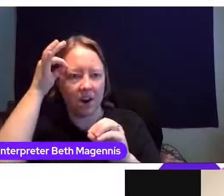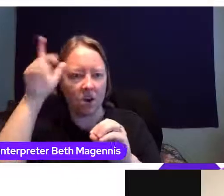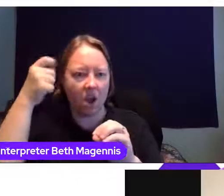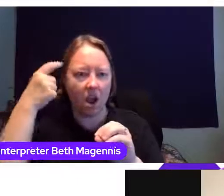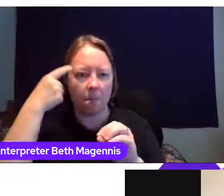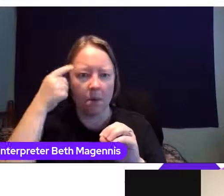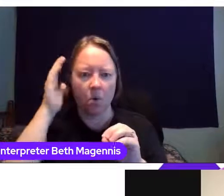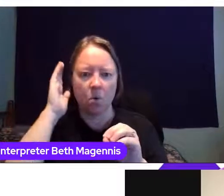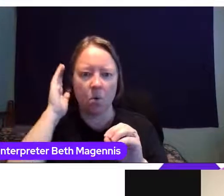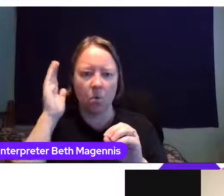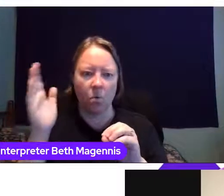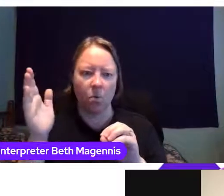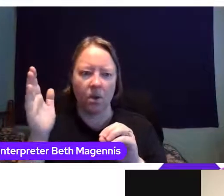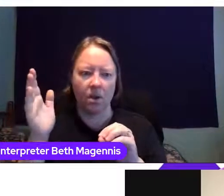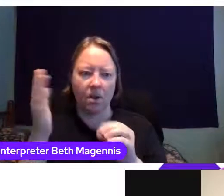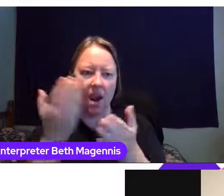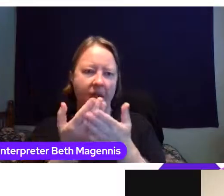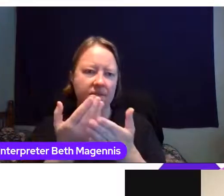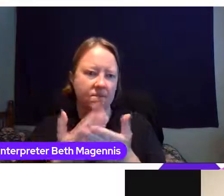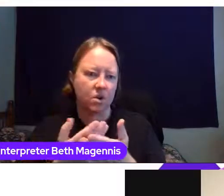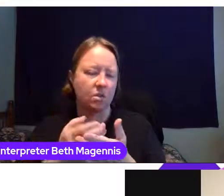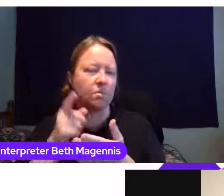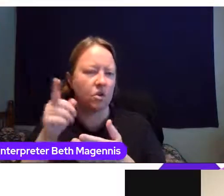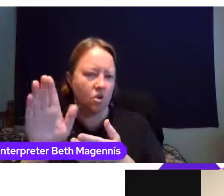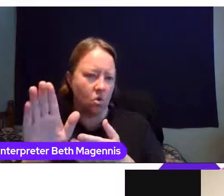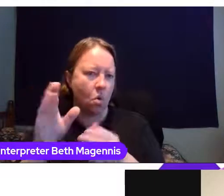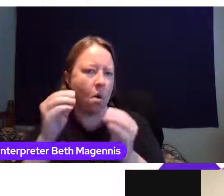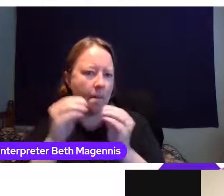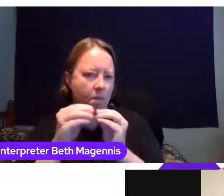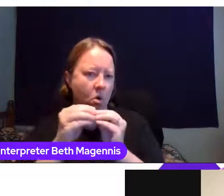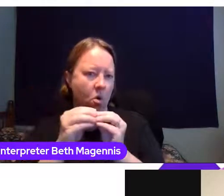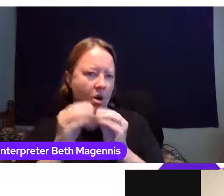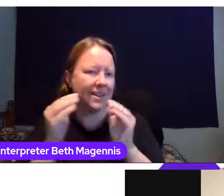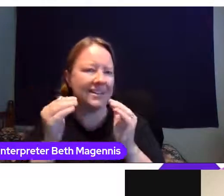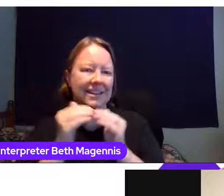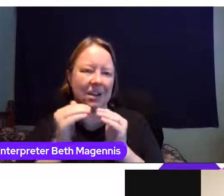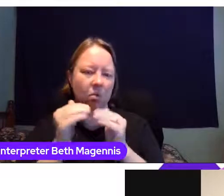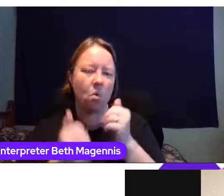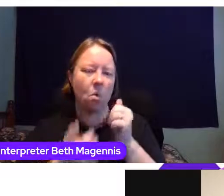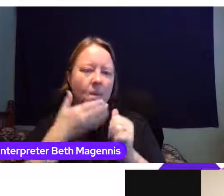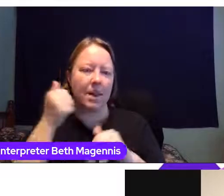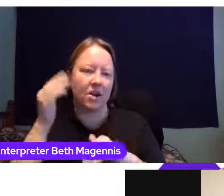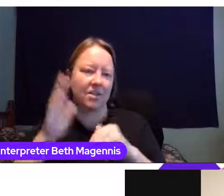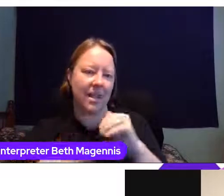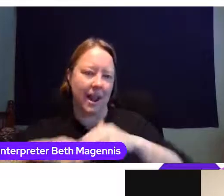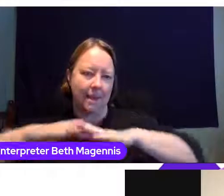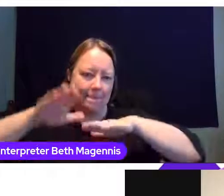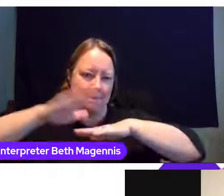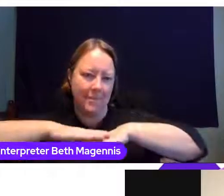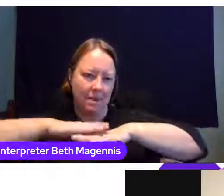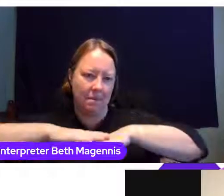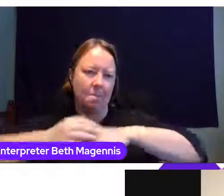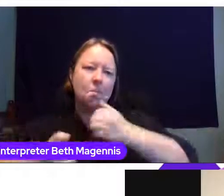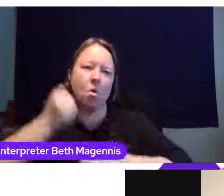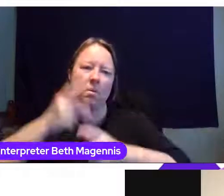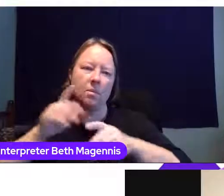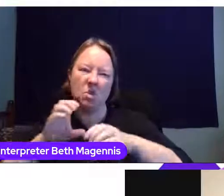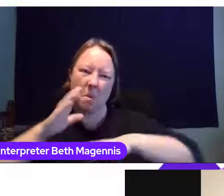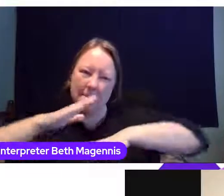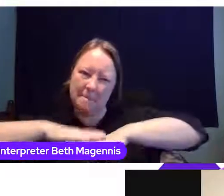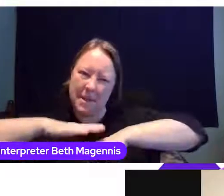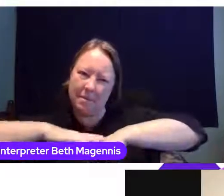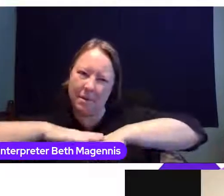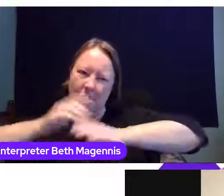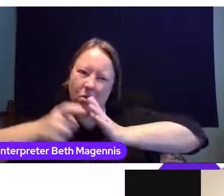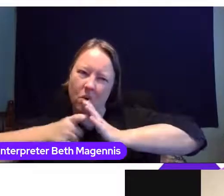will confirm that your more is equal to or better than the minimum. So most people go to the minimum. And